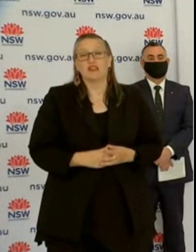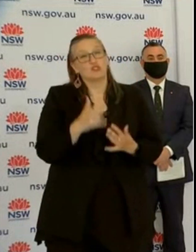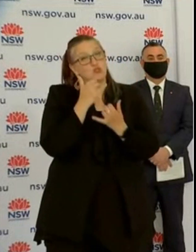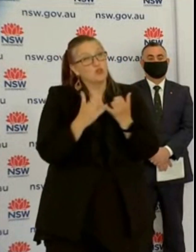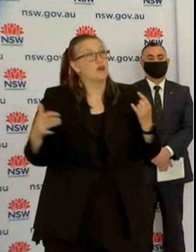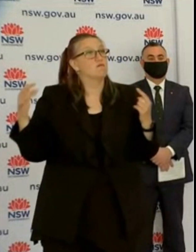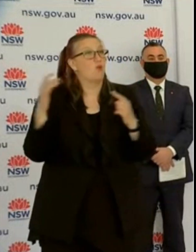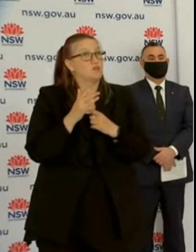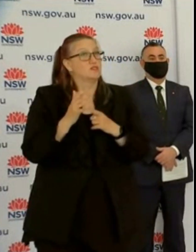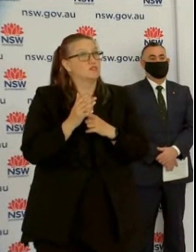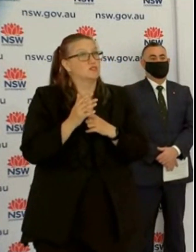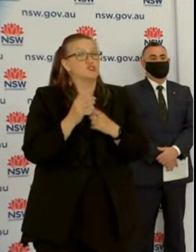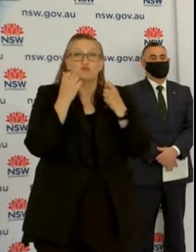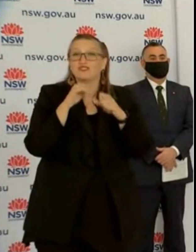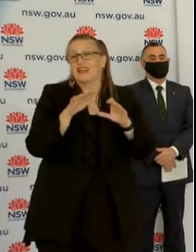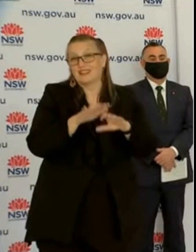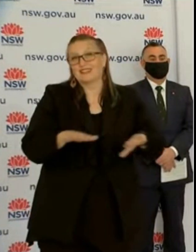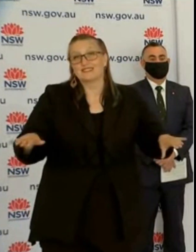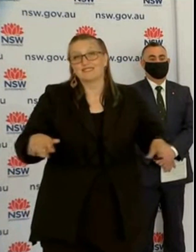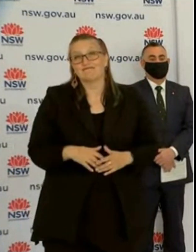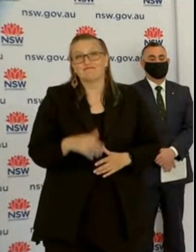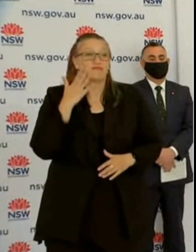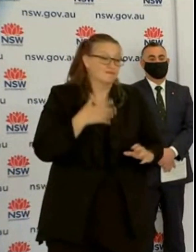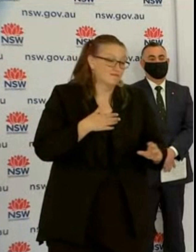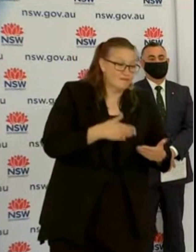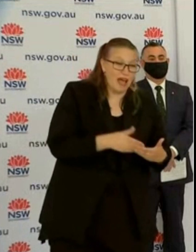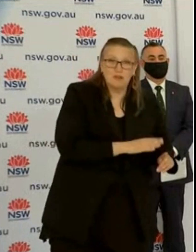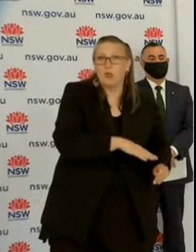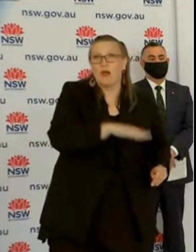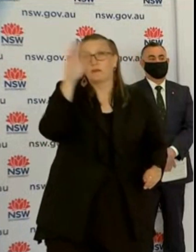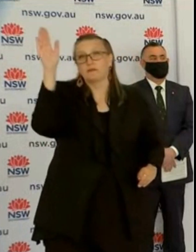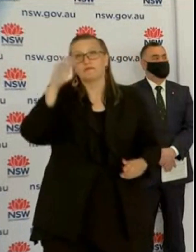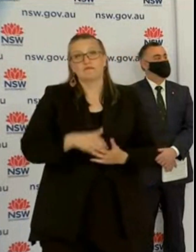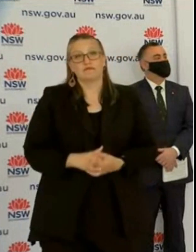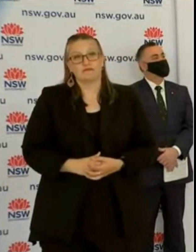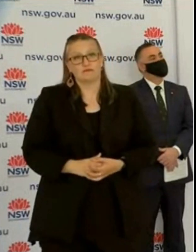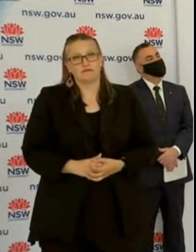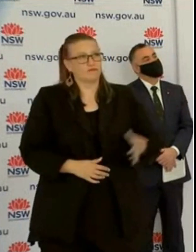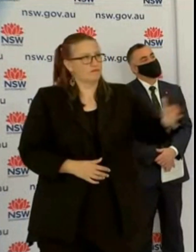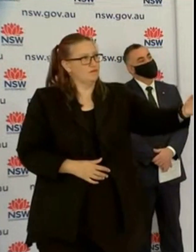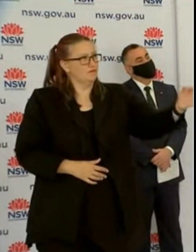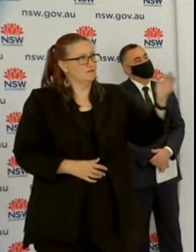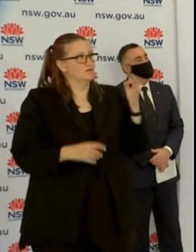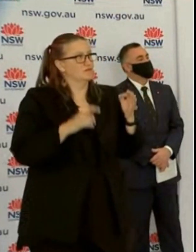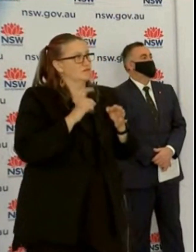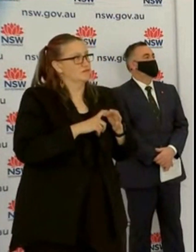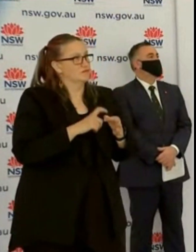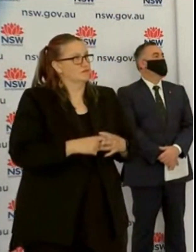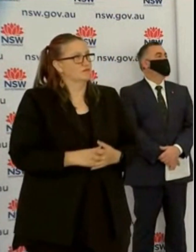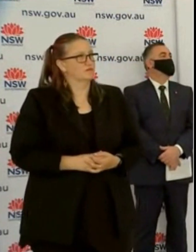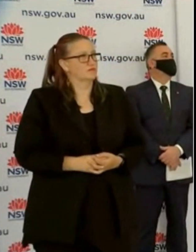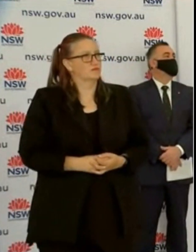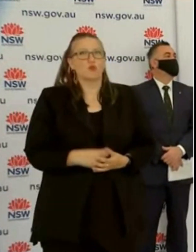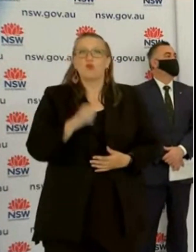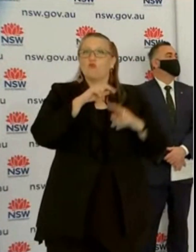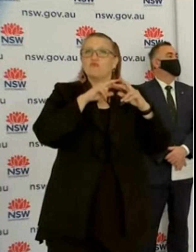just the greatest measure that we have to protect kids of any age. So, thank you. Professor, did your research look into the